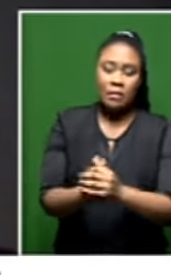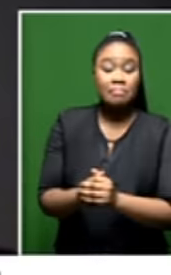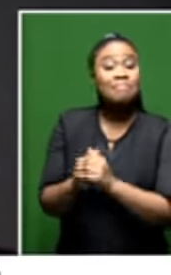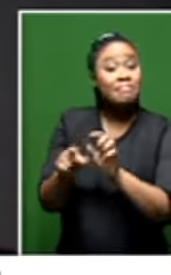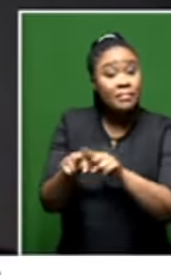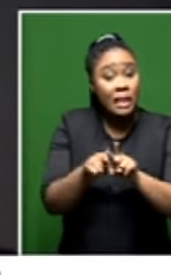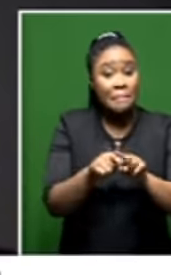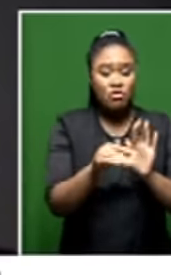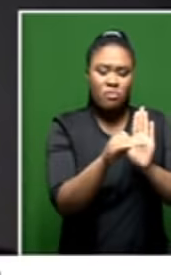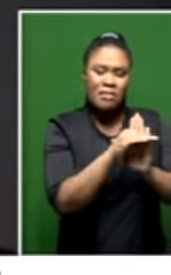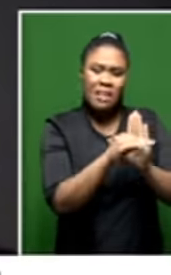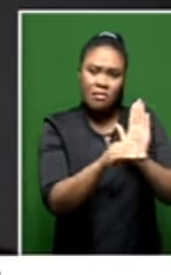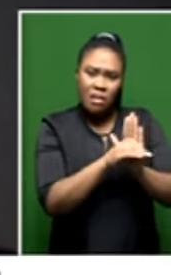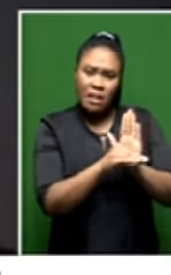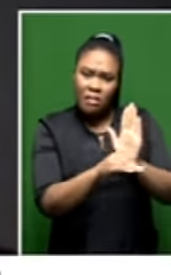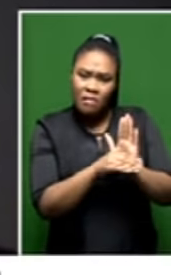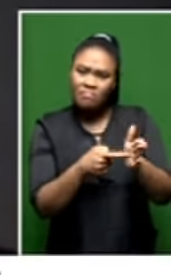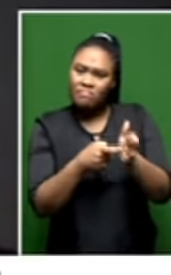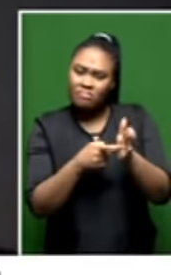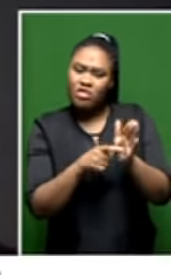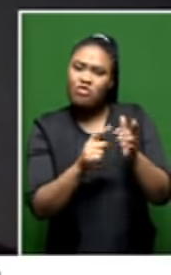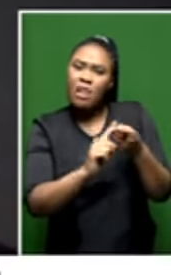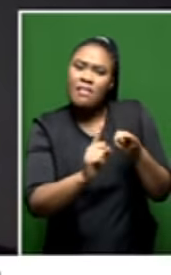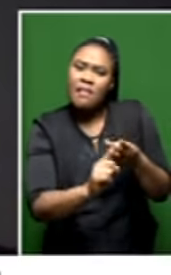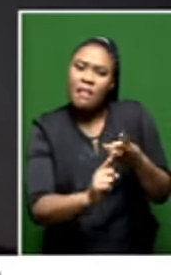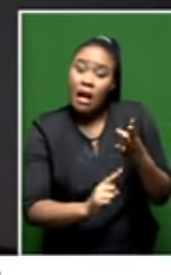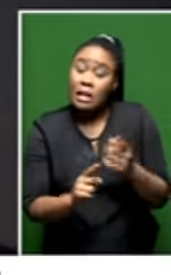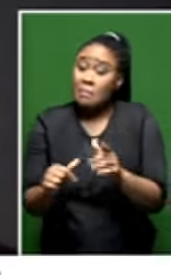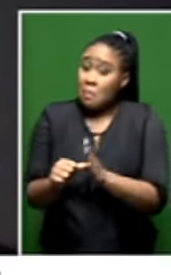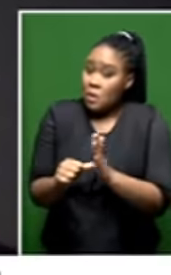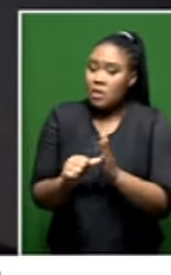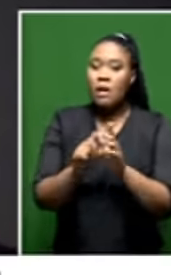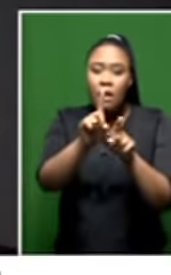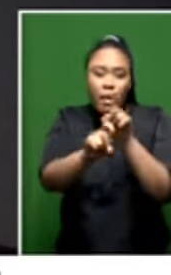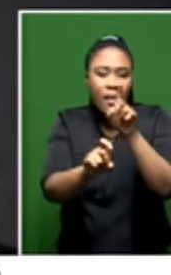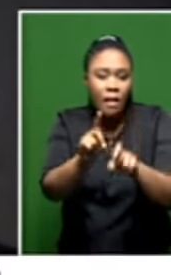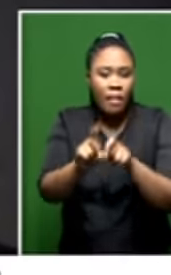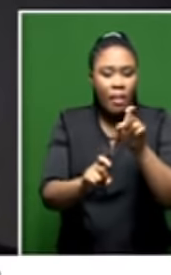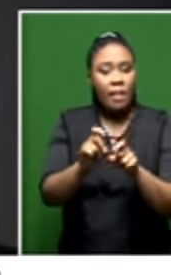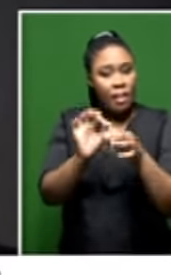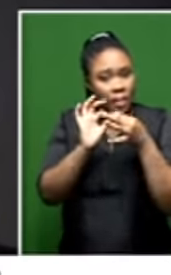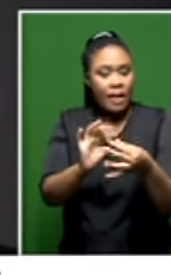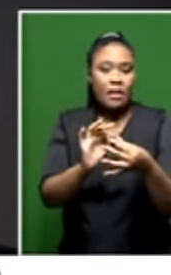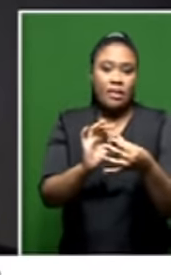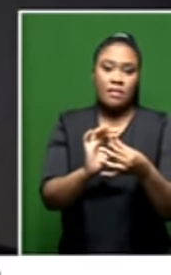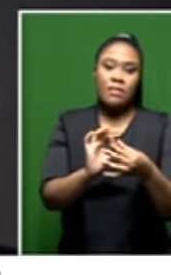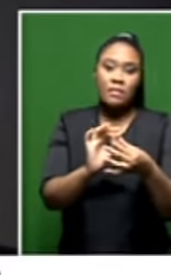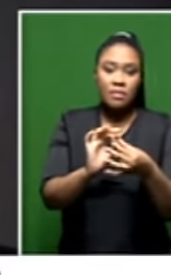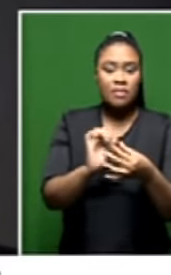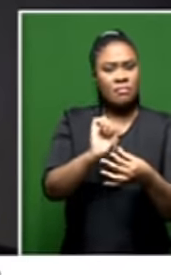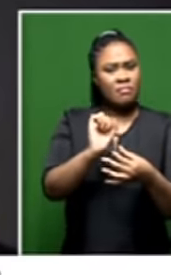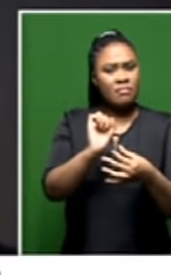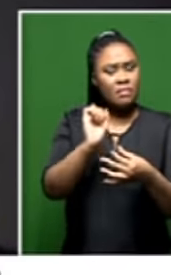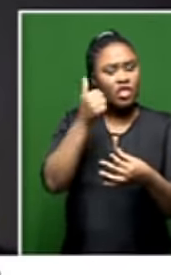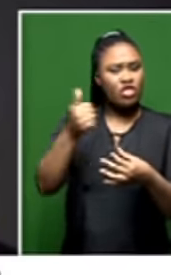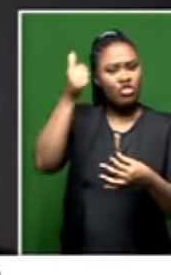that the interview is chaired and the questions are asked in a way that stays on topics that are relevant to his potential as a Chief Justice